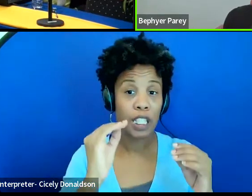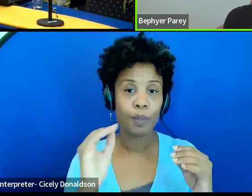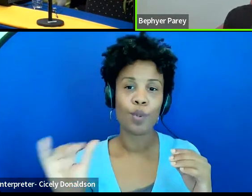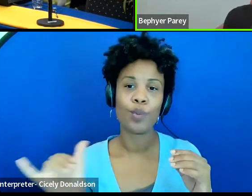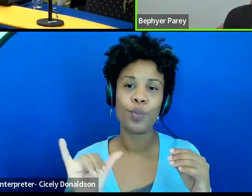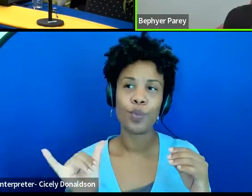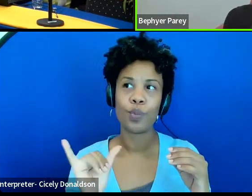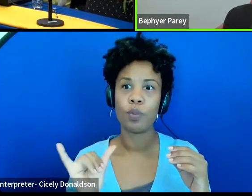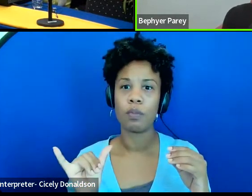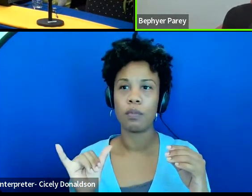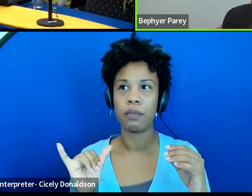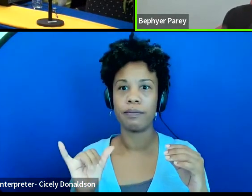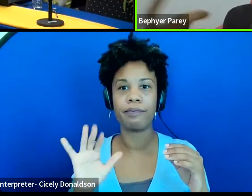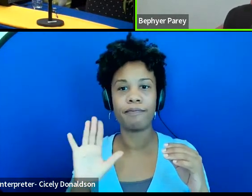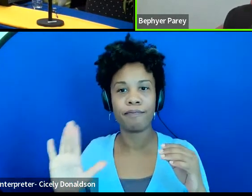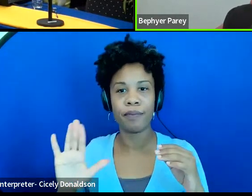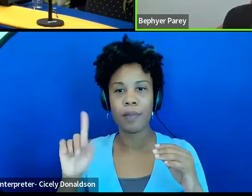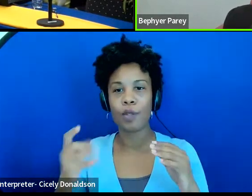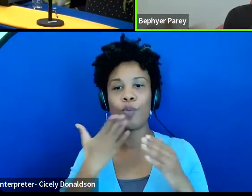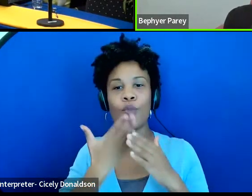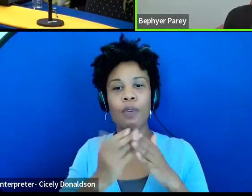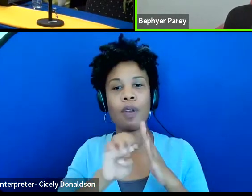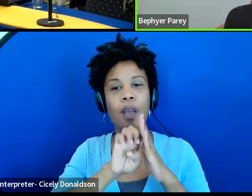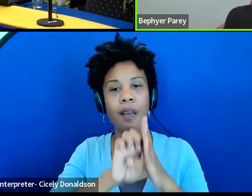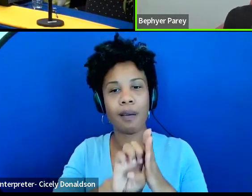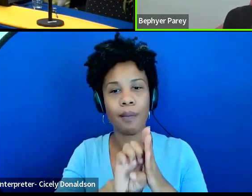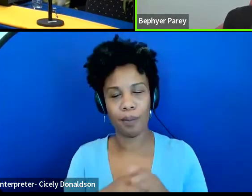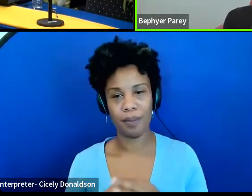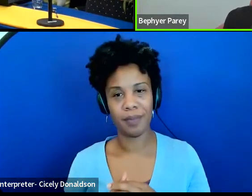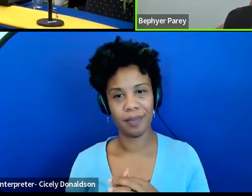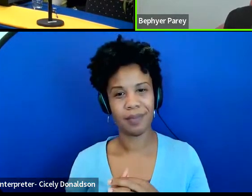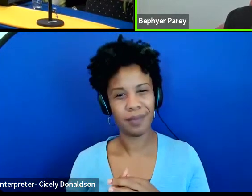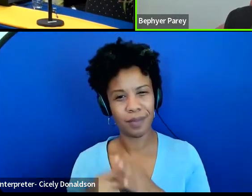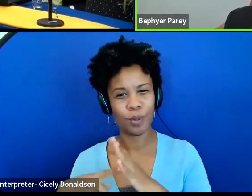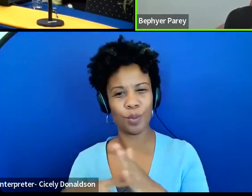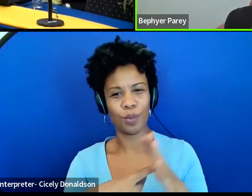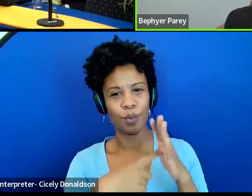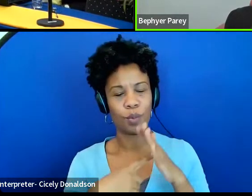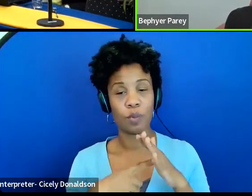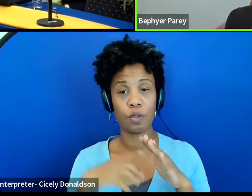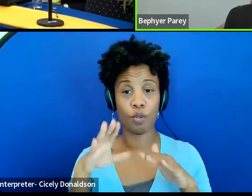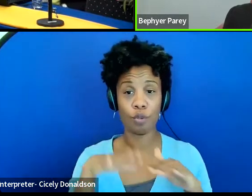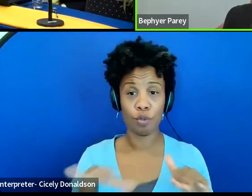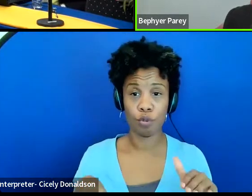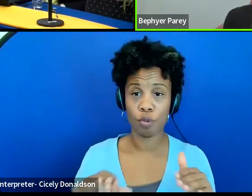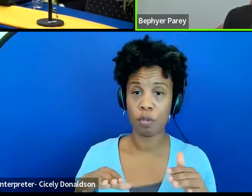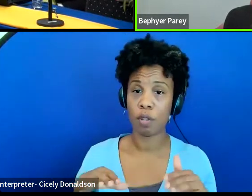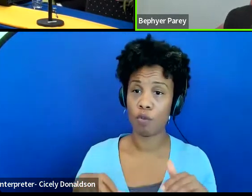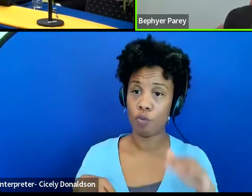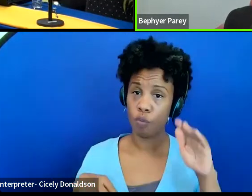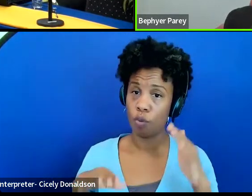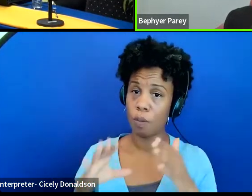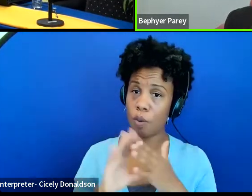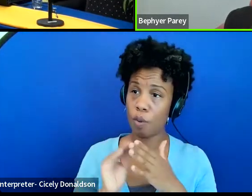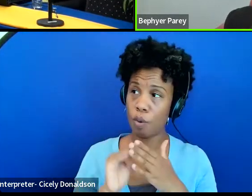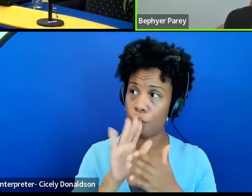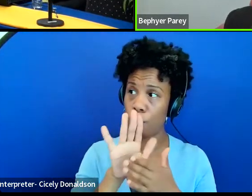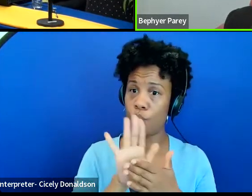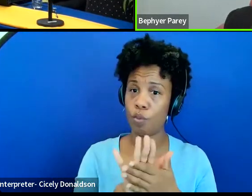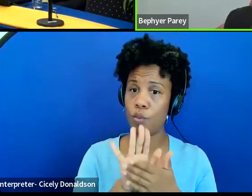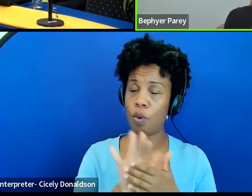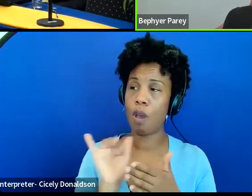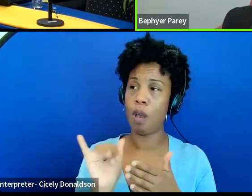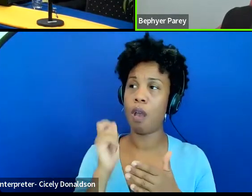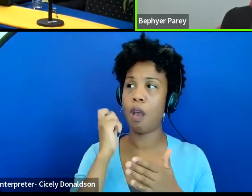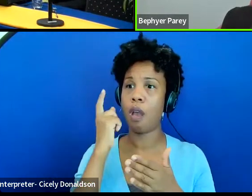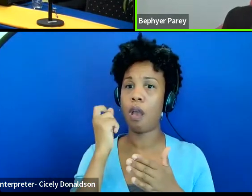live by example as well, so that the children who are coming up in the school system are able to appreciate differences